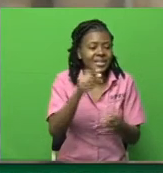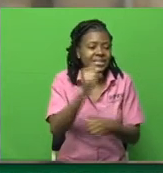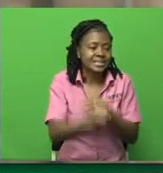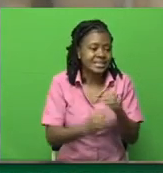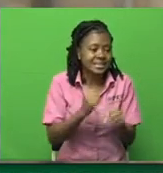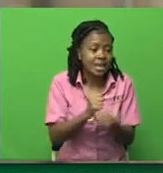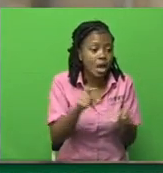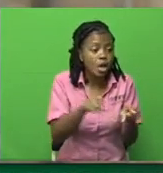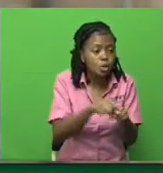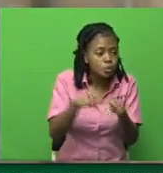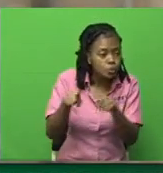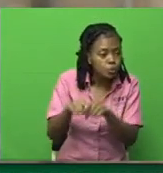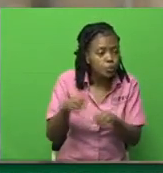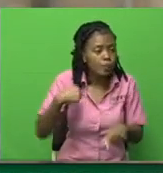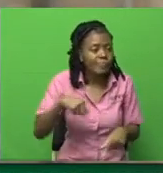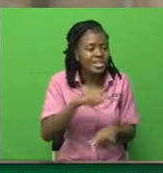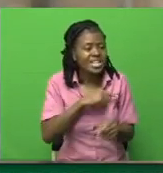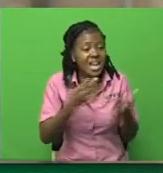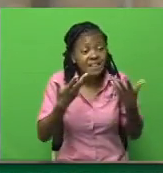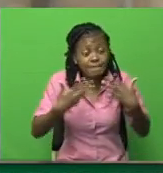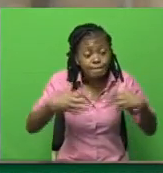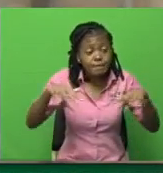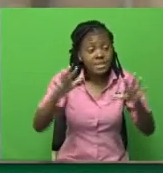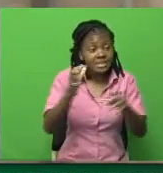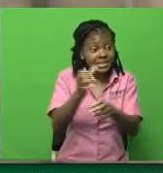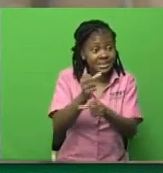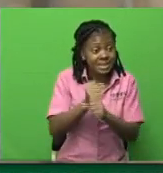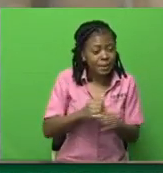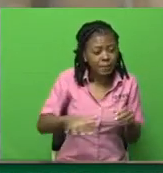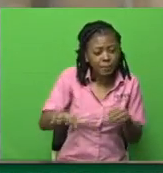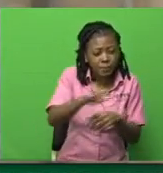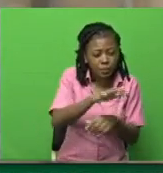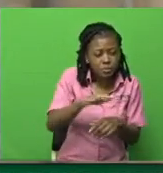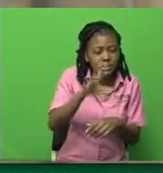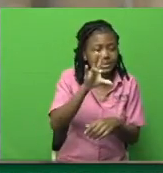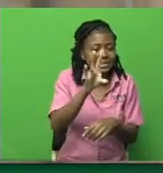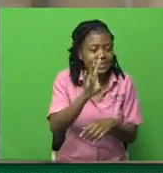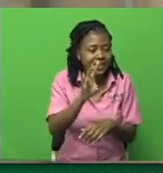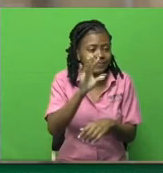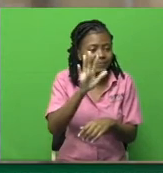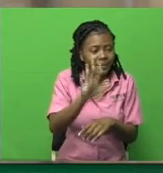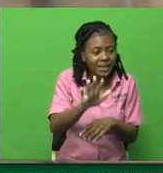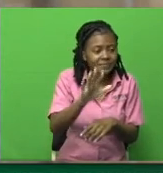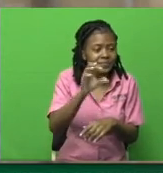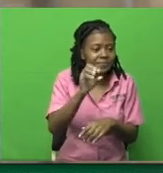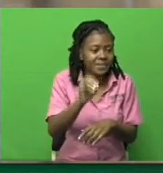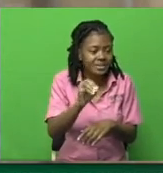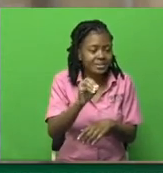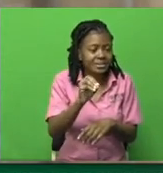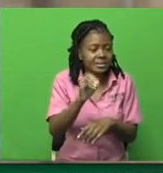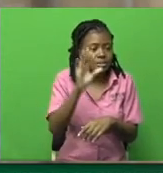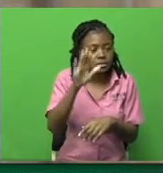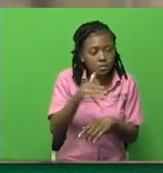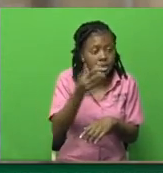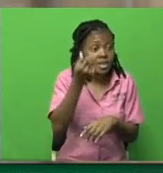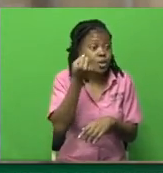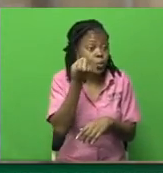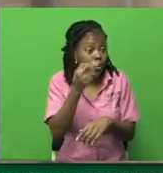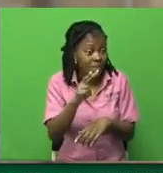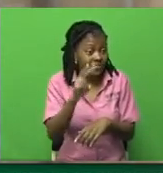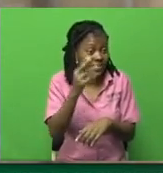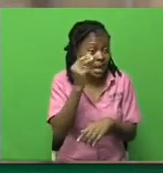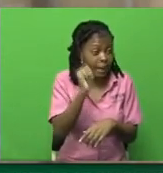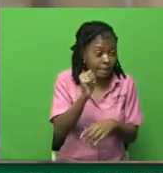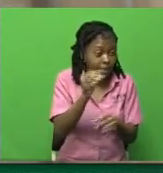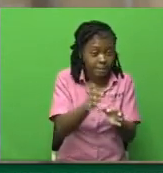under its tender rules of 750 12.2 meter poles as Spears under